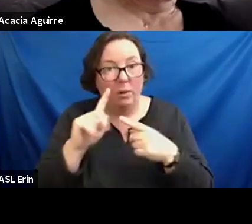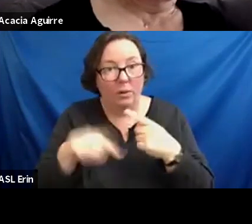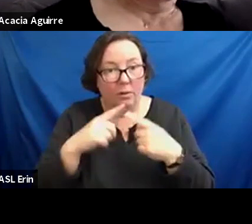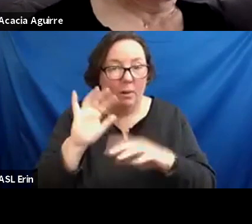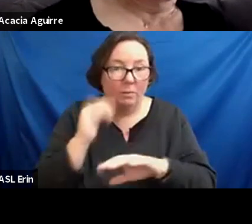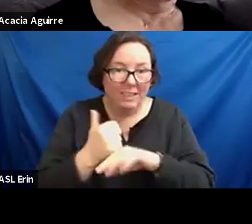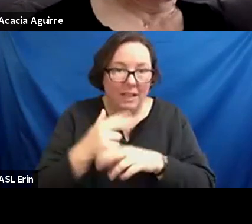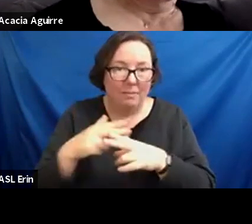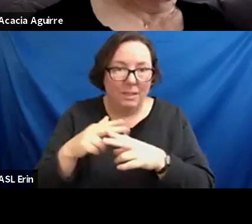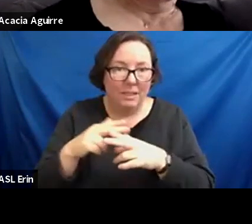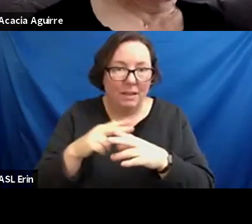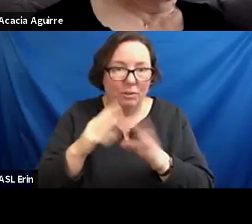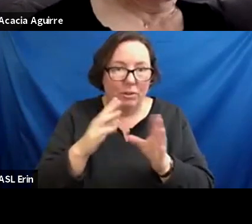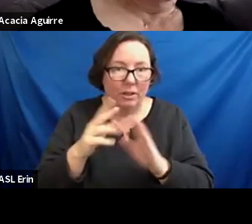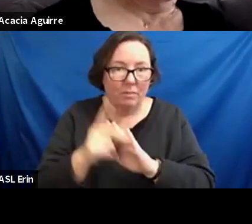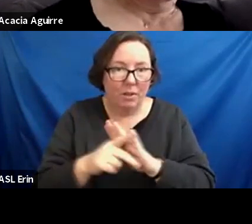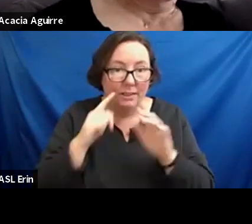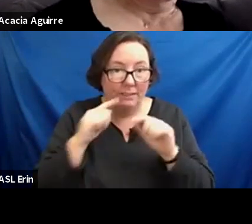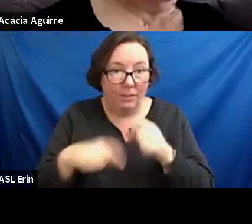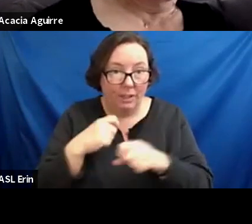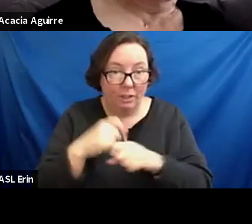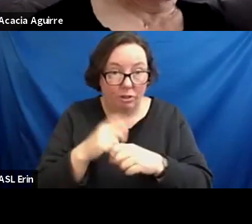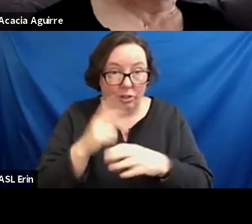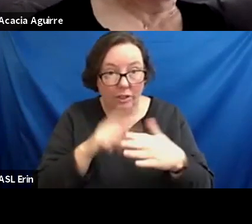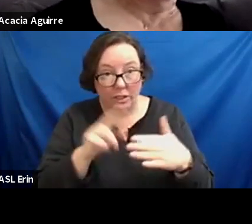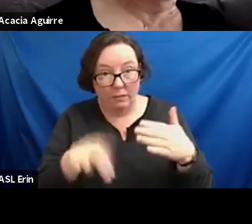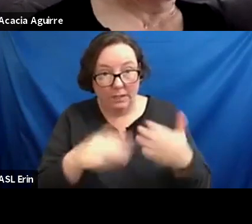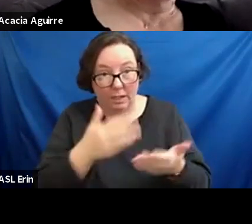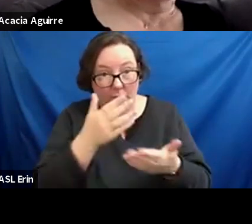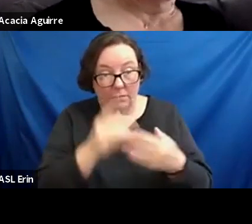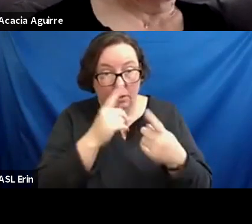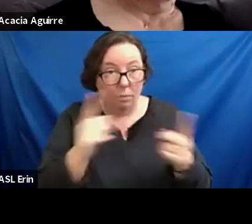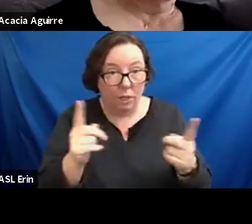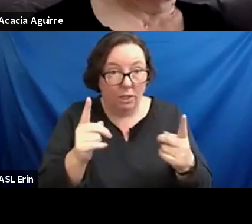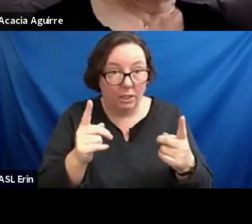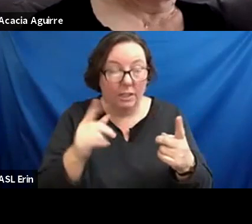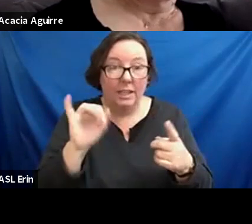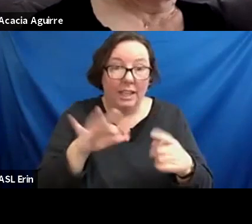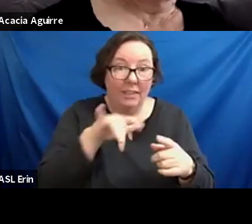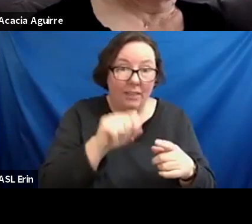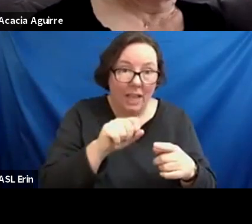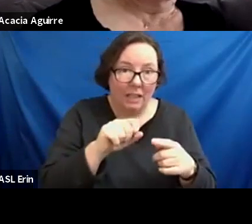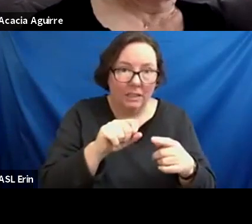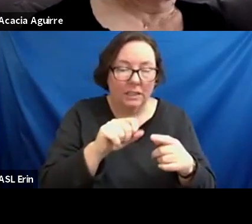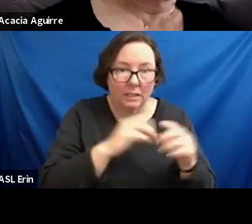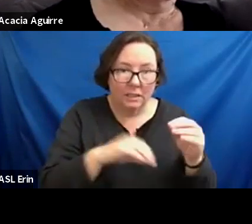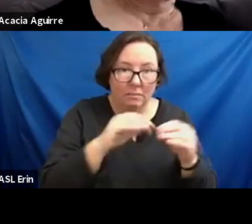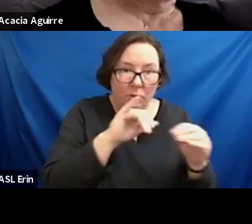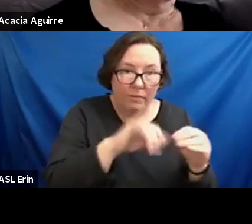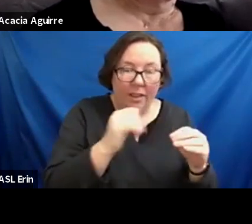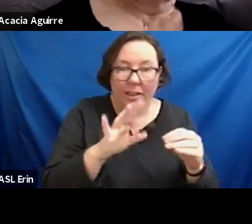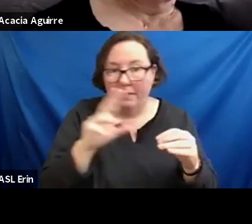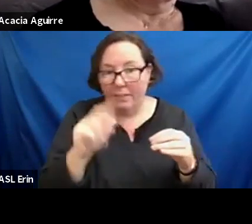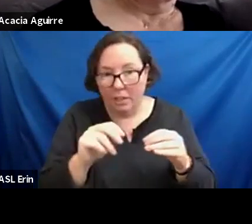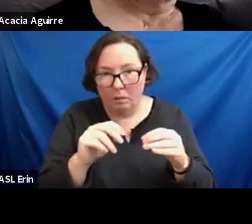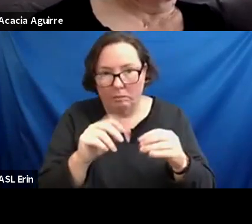I asked the question to provide the task force with a benchmark from which to work from with regards to new